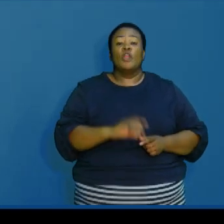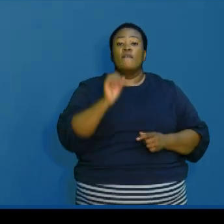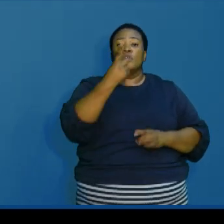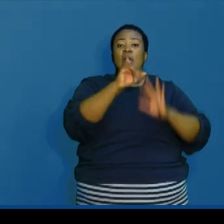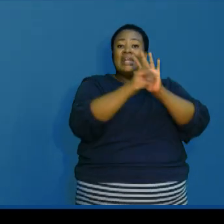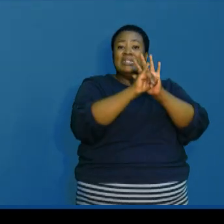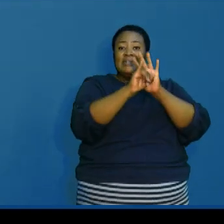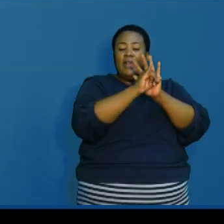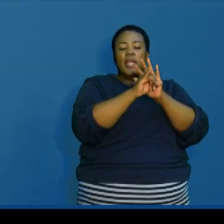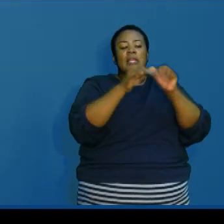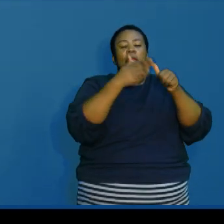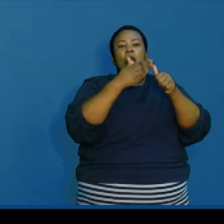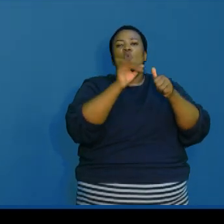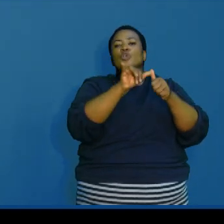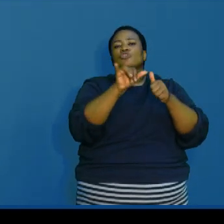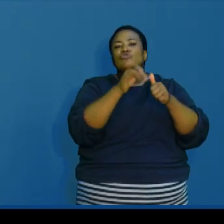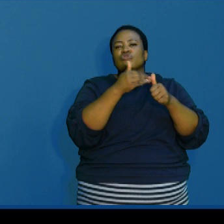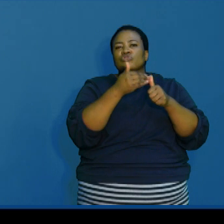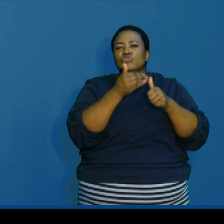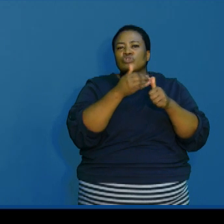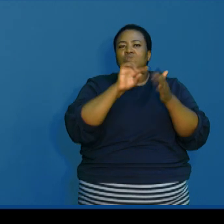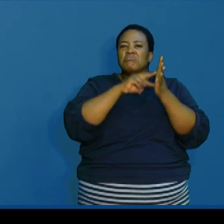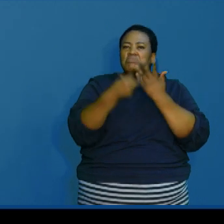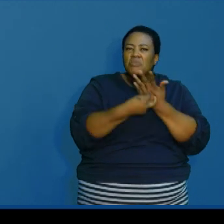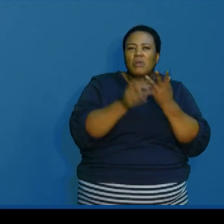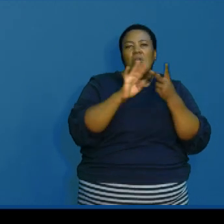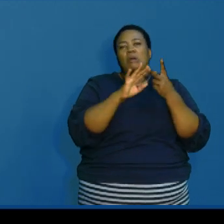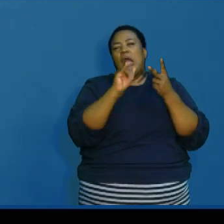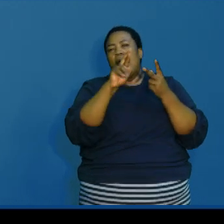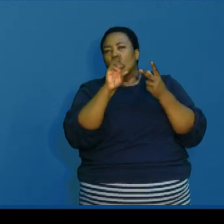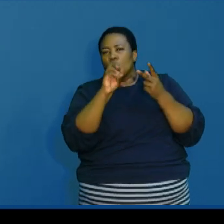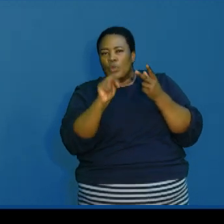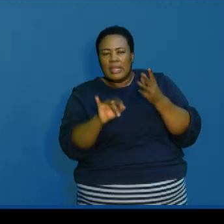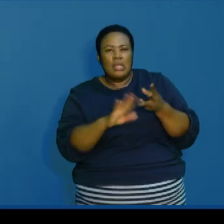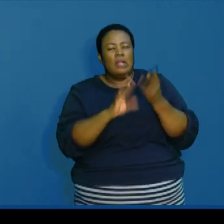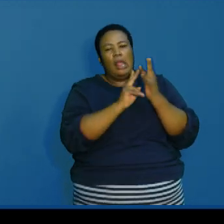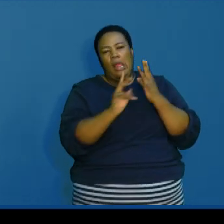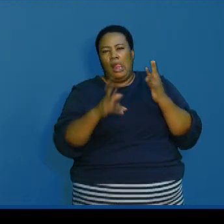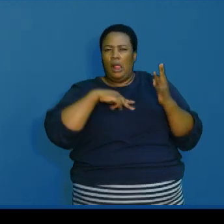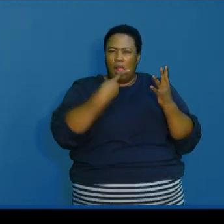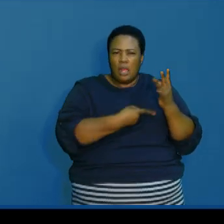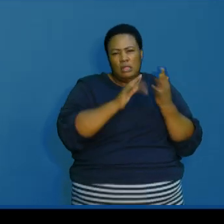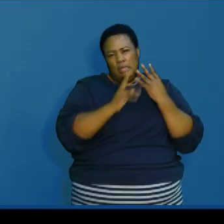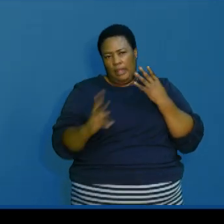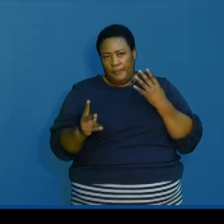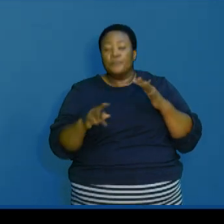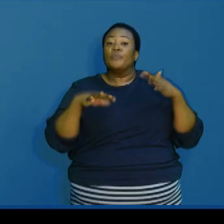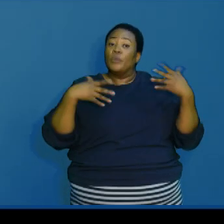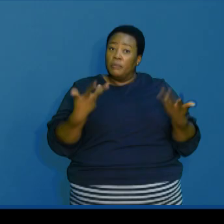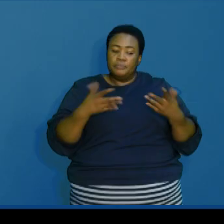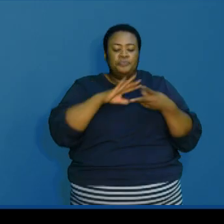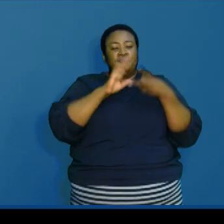identify the figures of speech. You describe two things or something. You